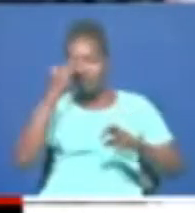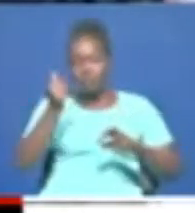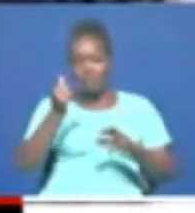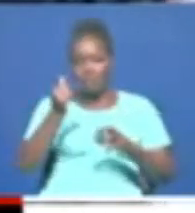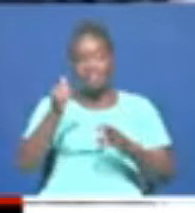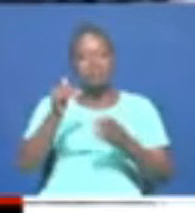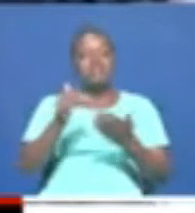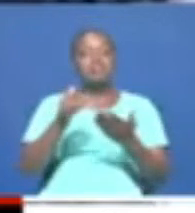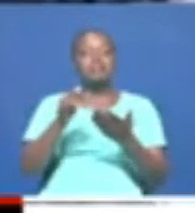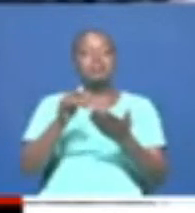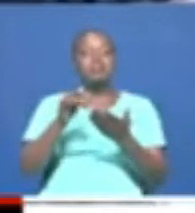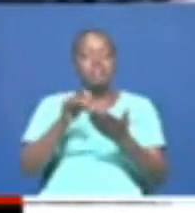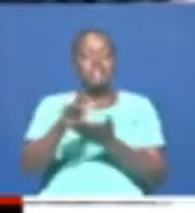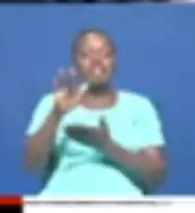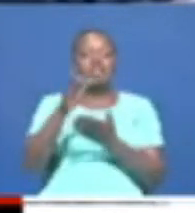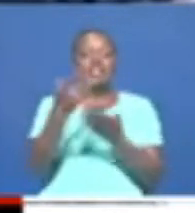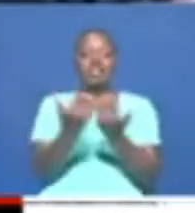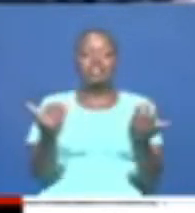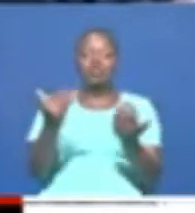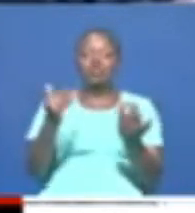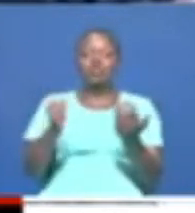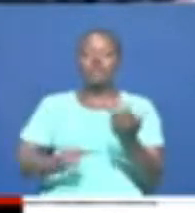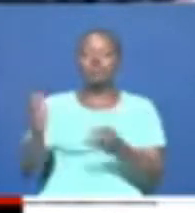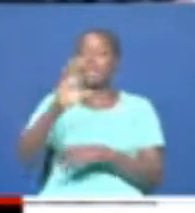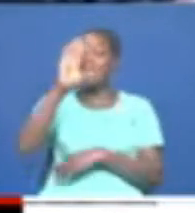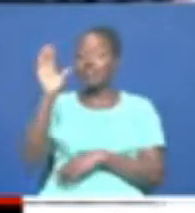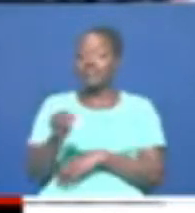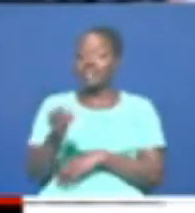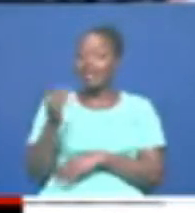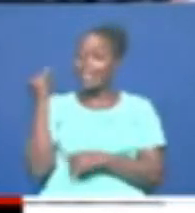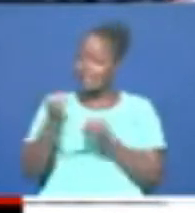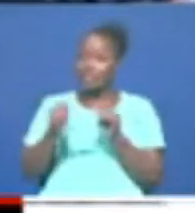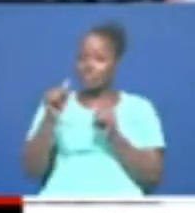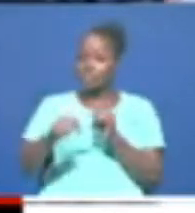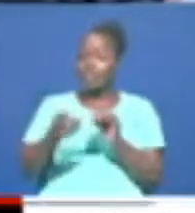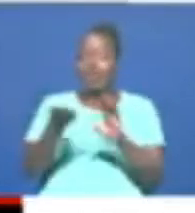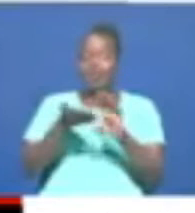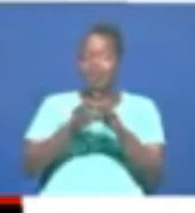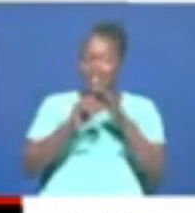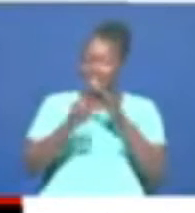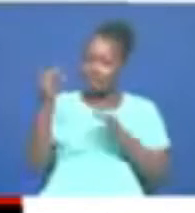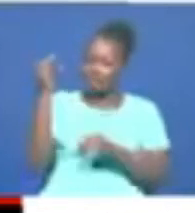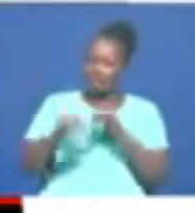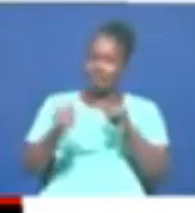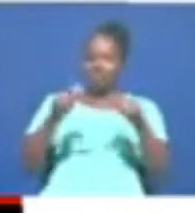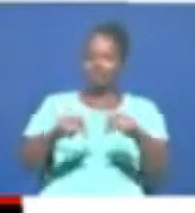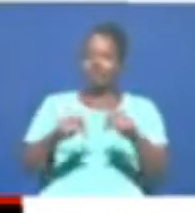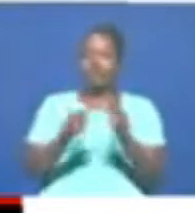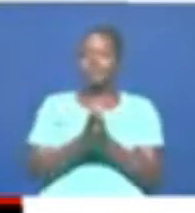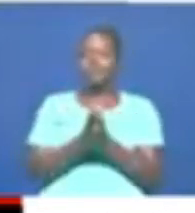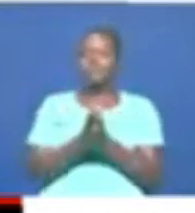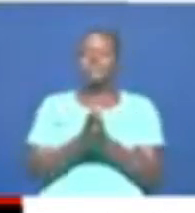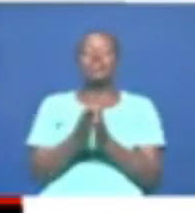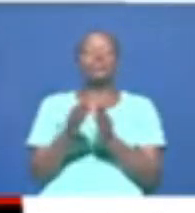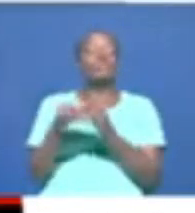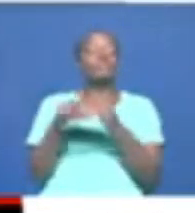samples to South Africa is coming to an end today, the song about a file has disappeared is coming to an end today. You have taken us to another